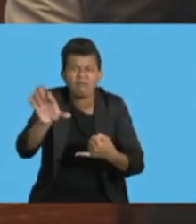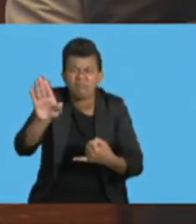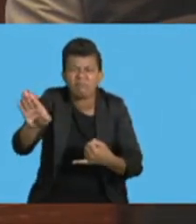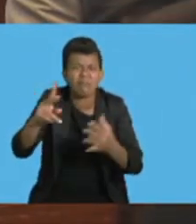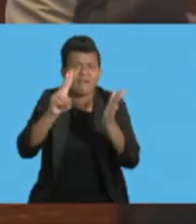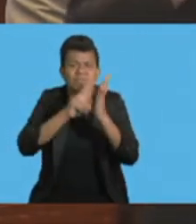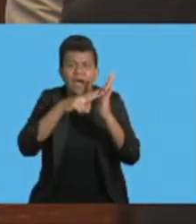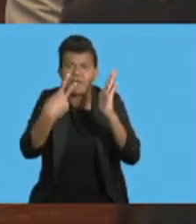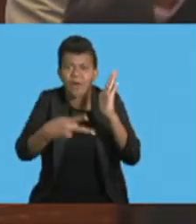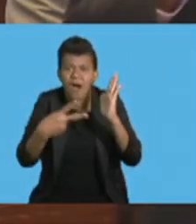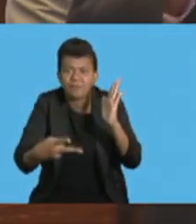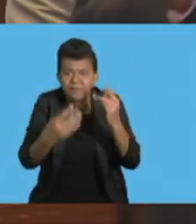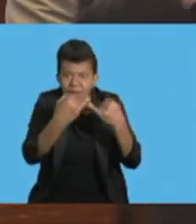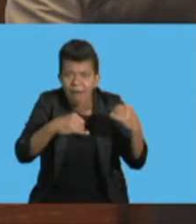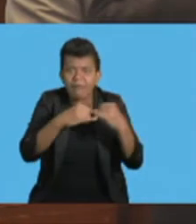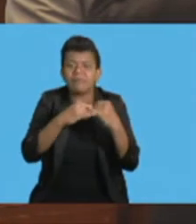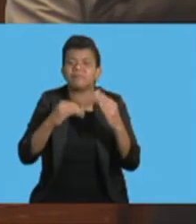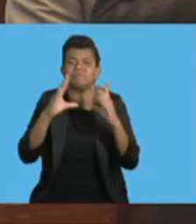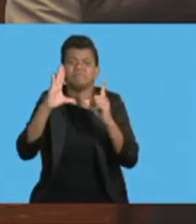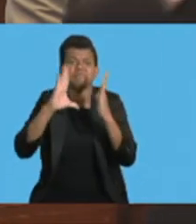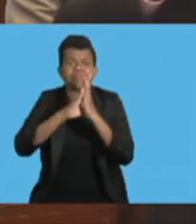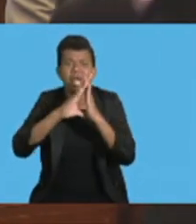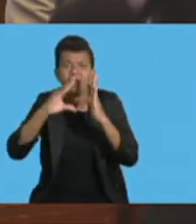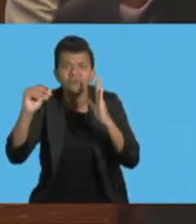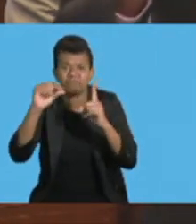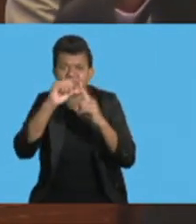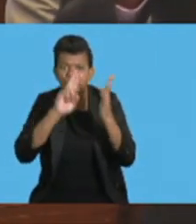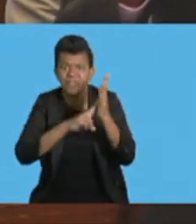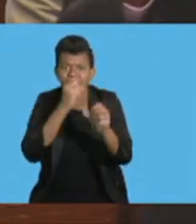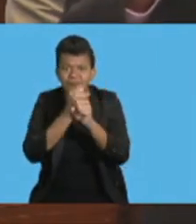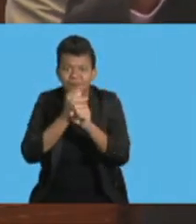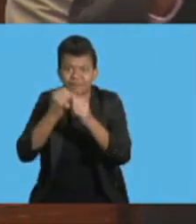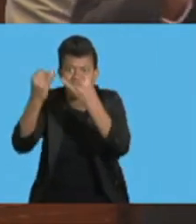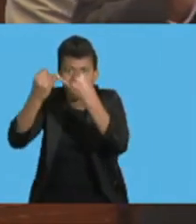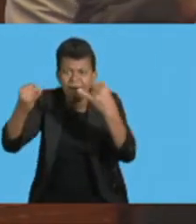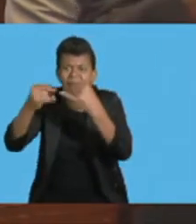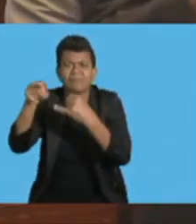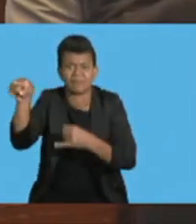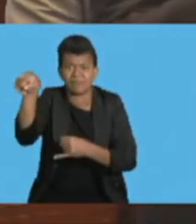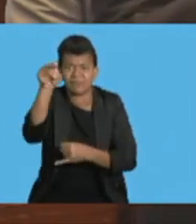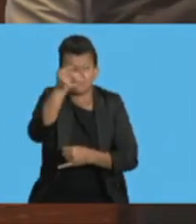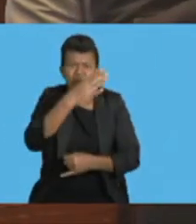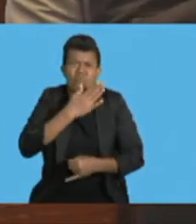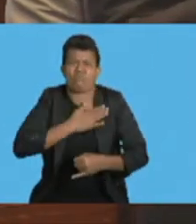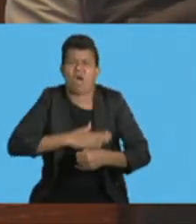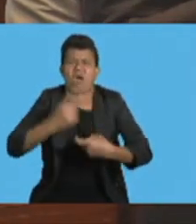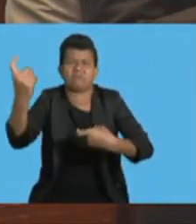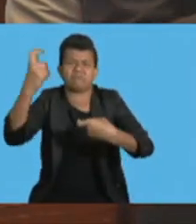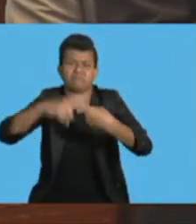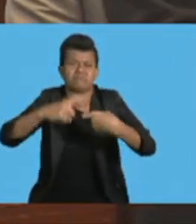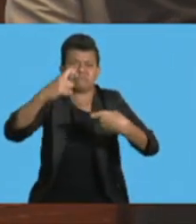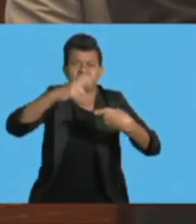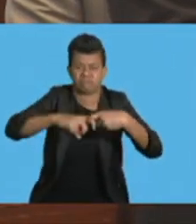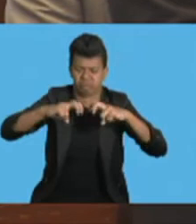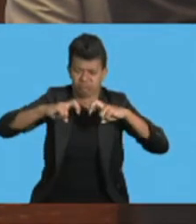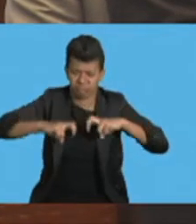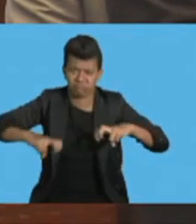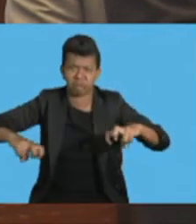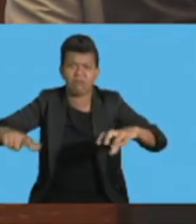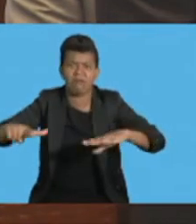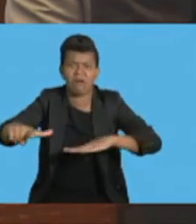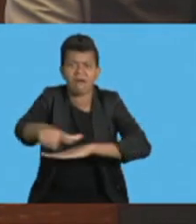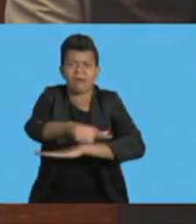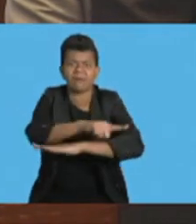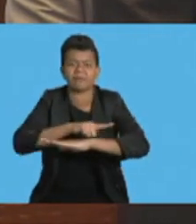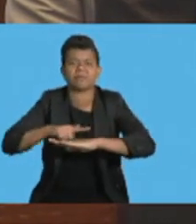given pieces of land, portions of land on the prime Suva foreshore, and the respective lands. Solomon Islands was